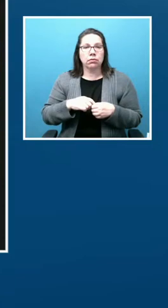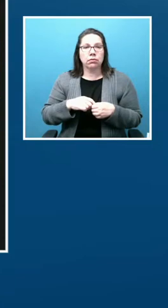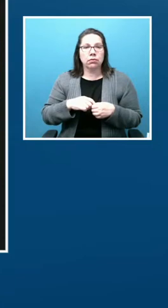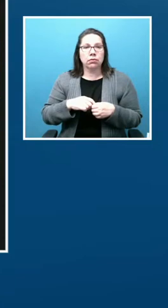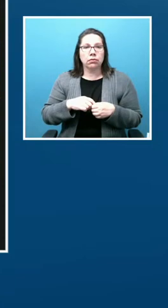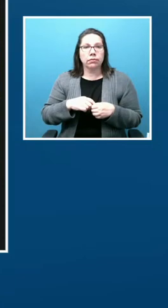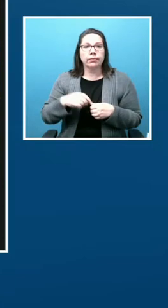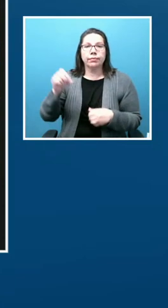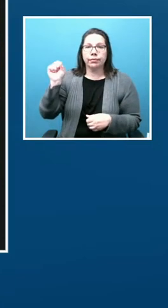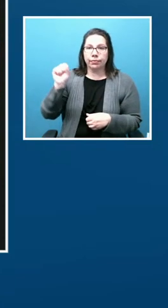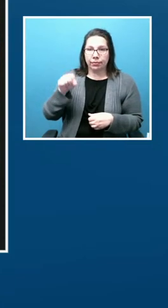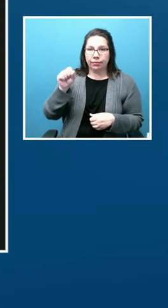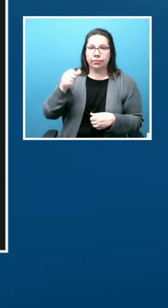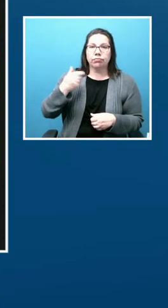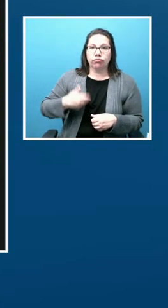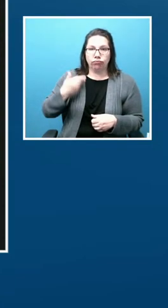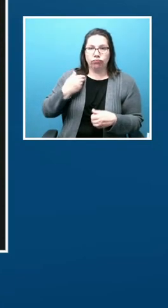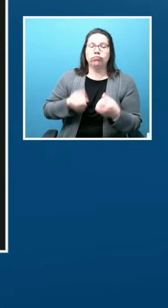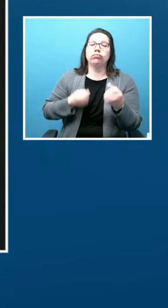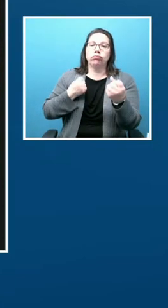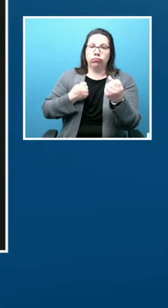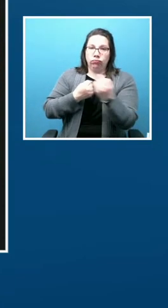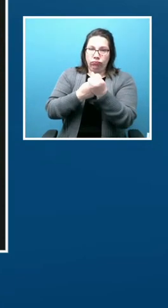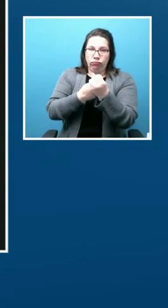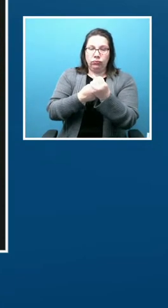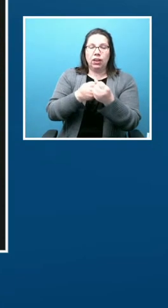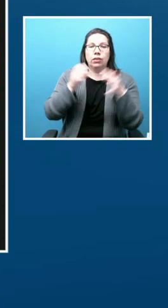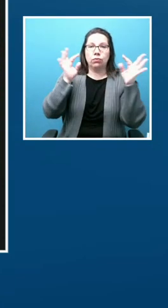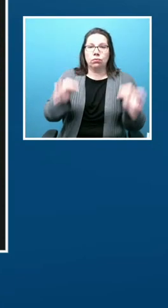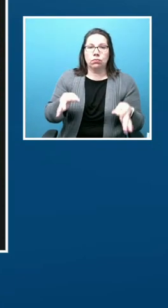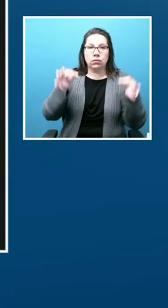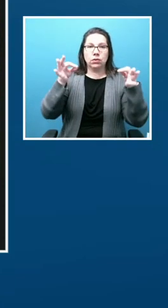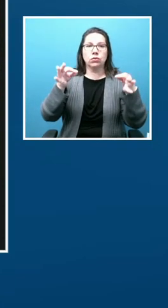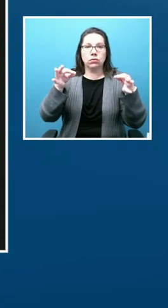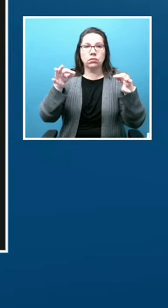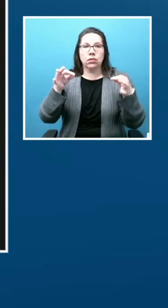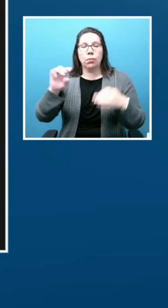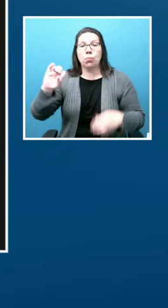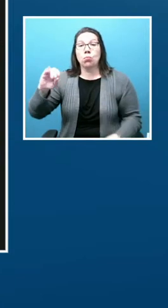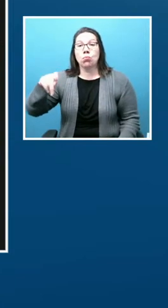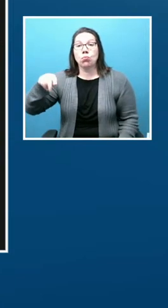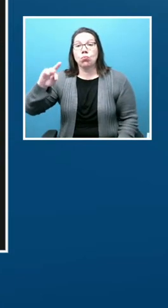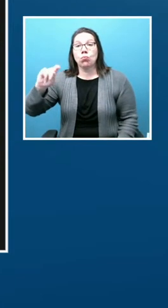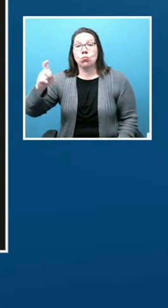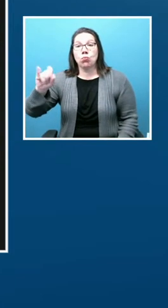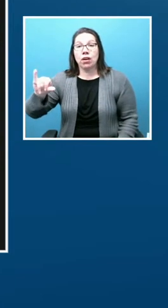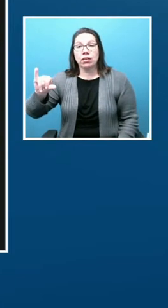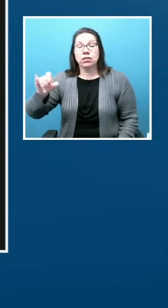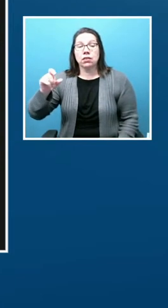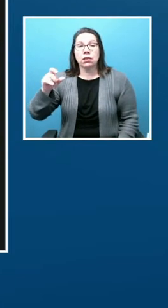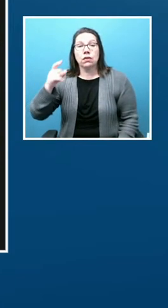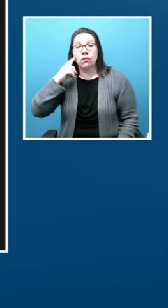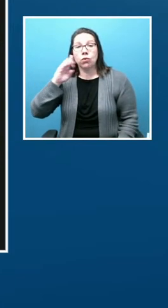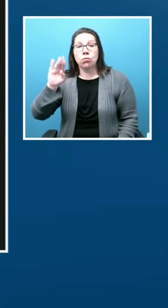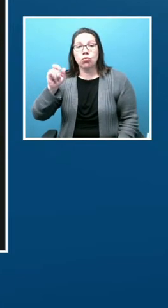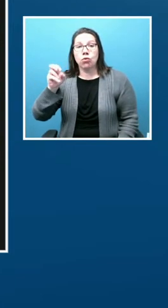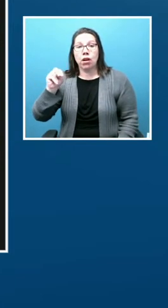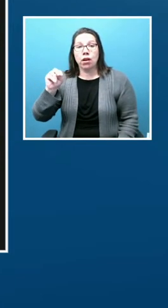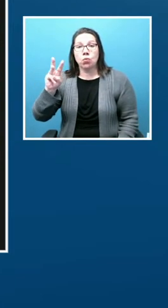Yes, Mr. Wade, I vote favor in of the resolution, and I hold a proxy for Mr. Brian Wabi as well.